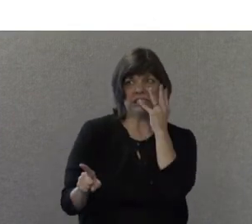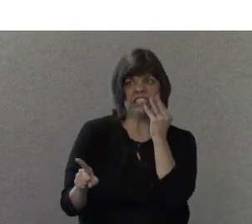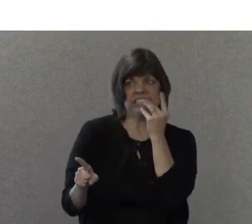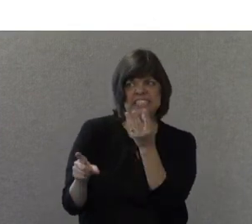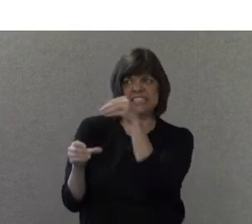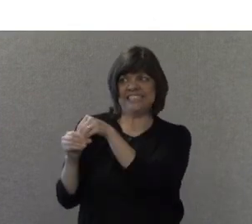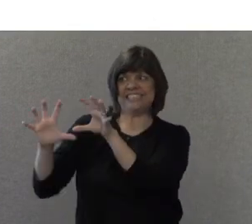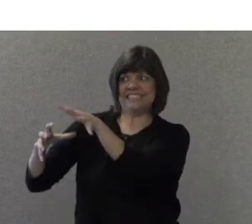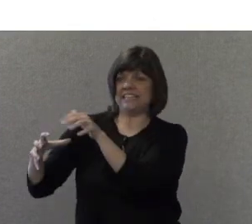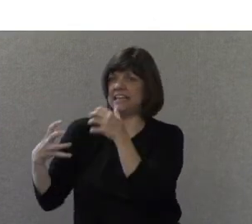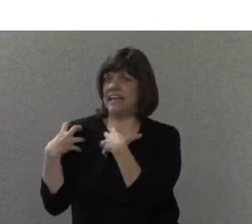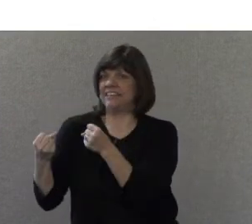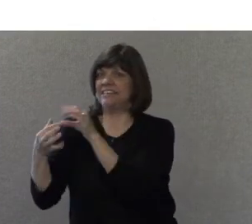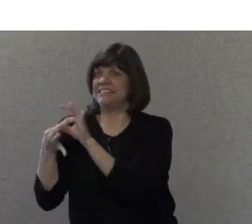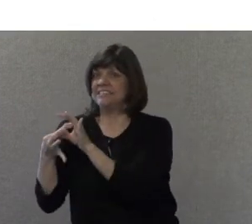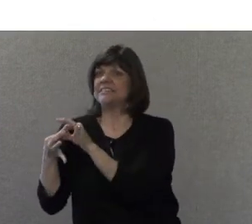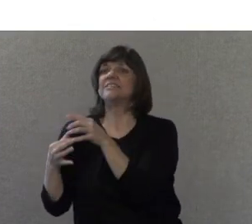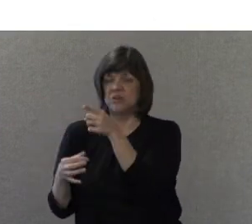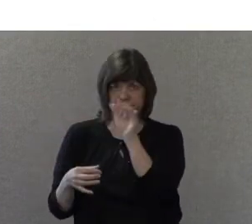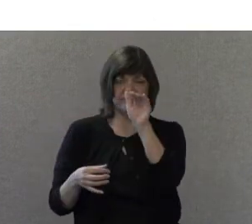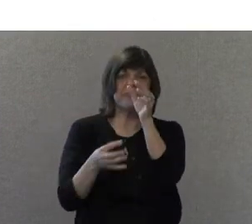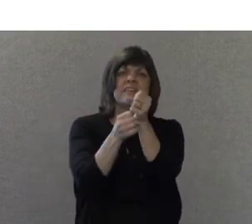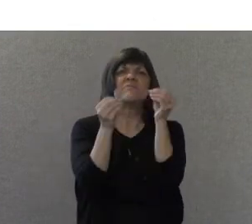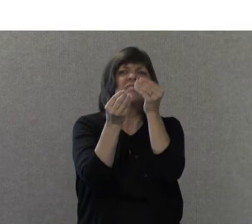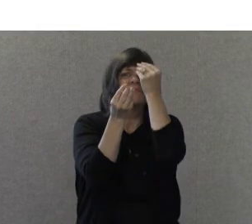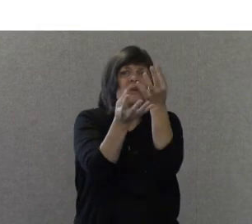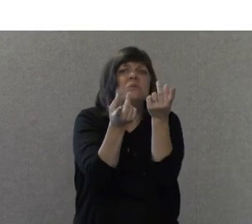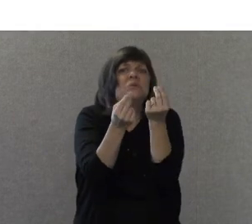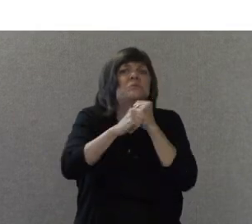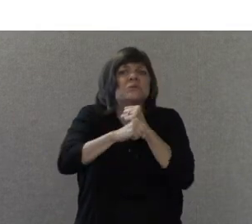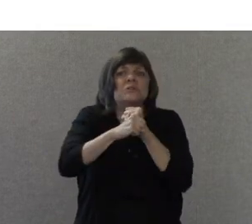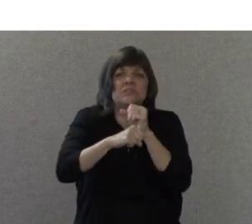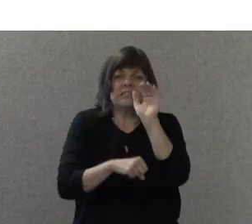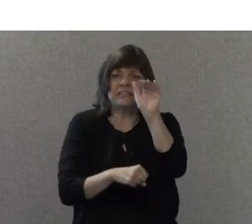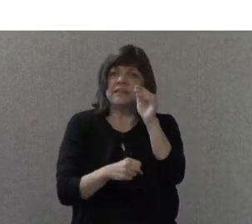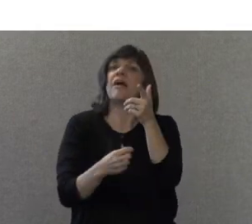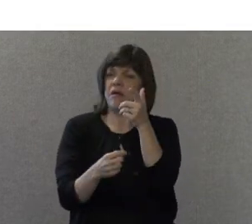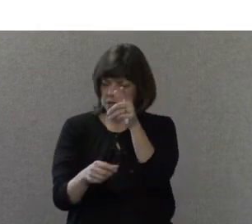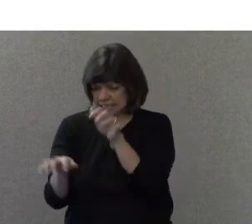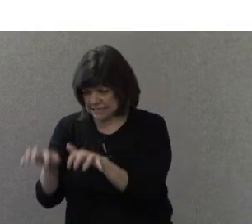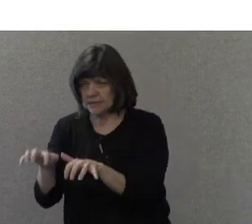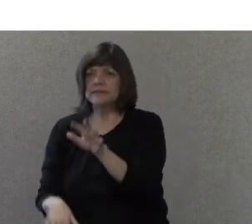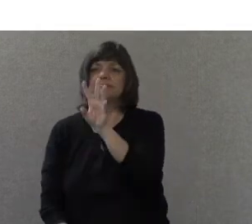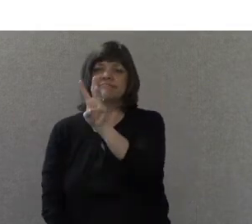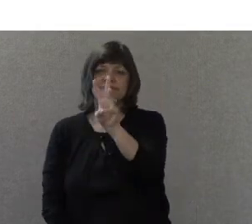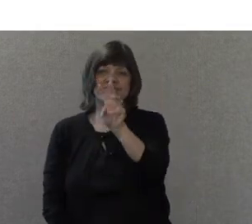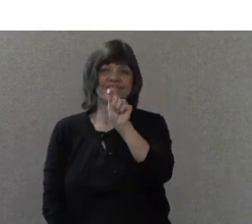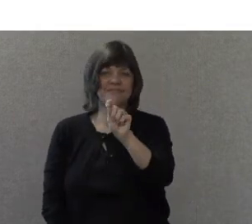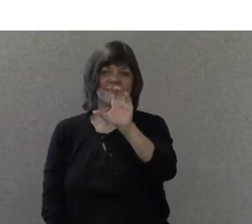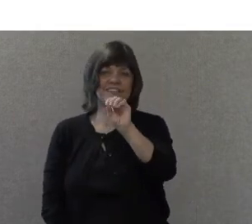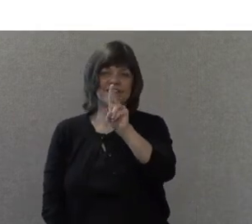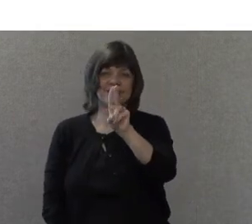information about protective orders in Virginia, visit www.courts.virginia.gov.